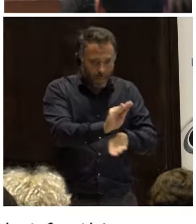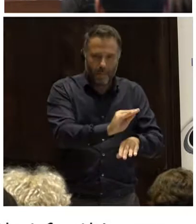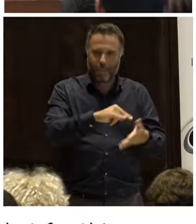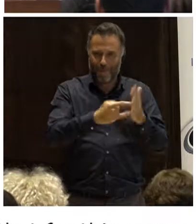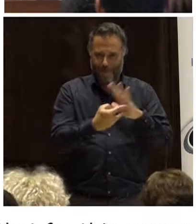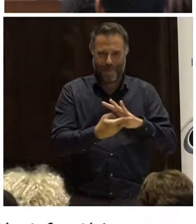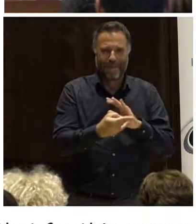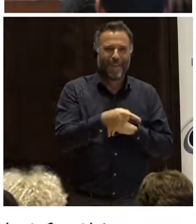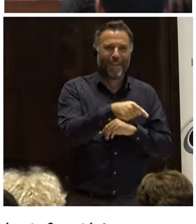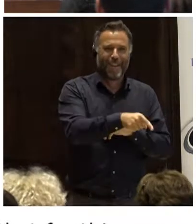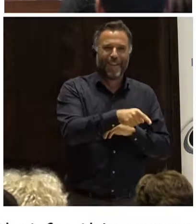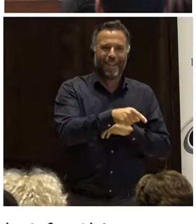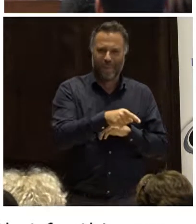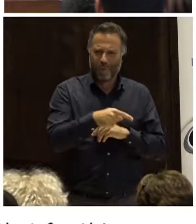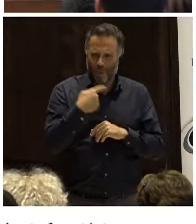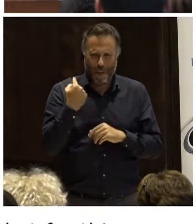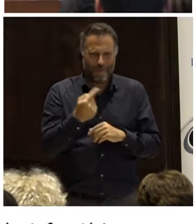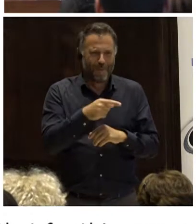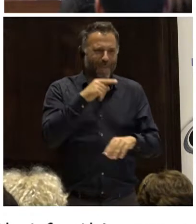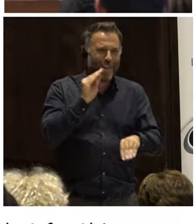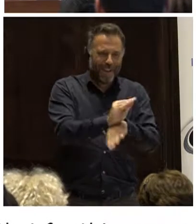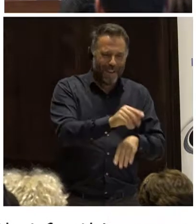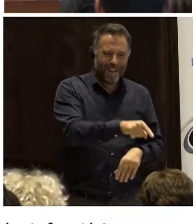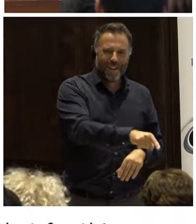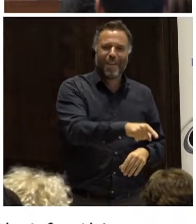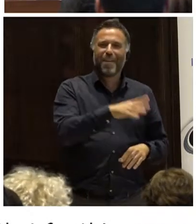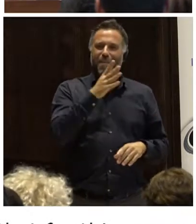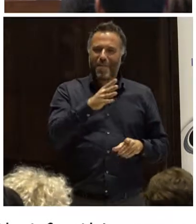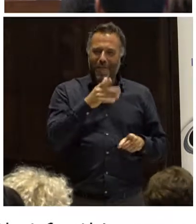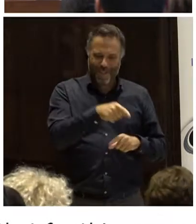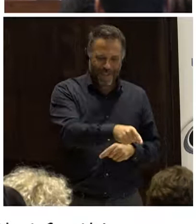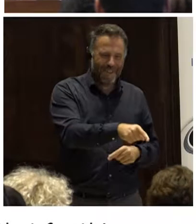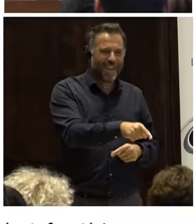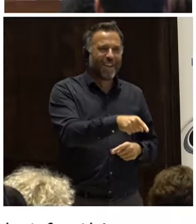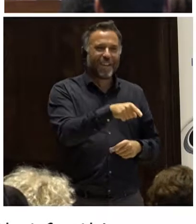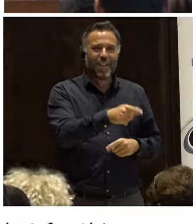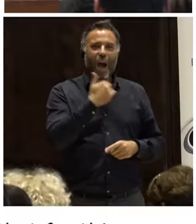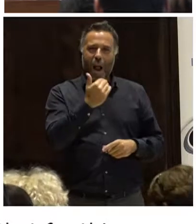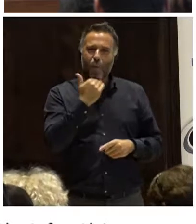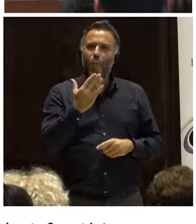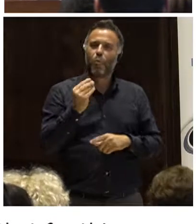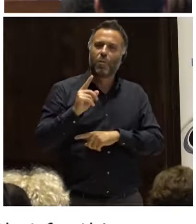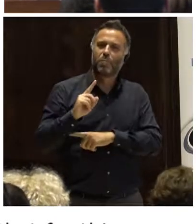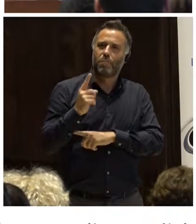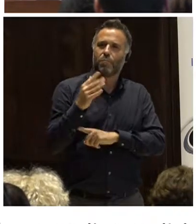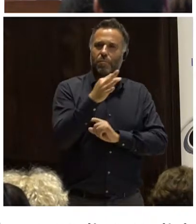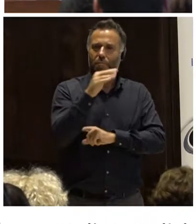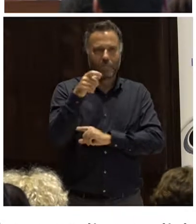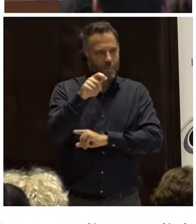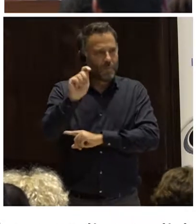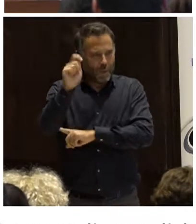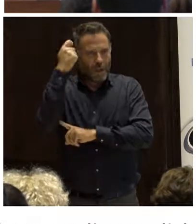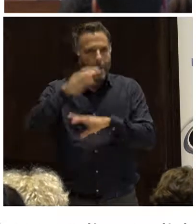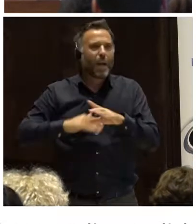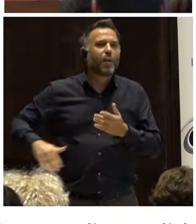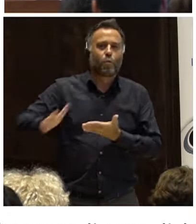convincing persons who are not in the field. To reach our goals, what have we done? So we